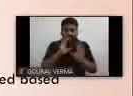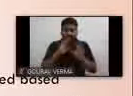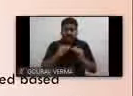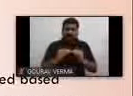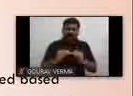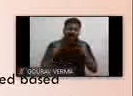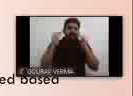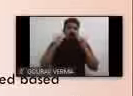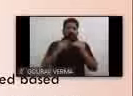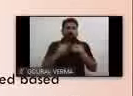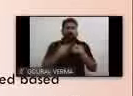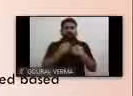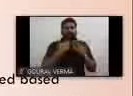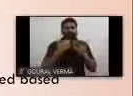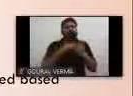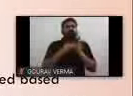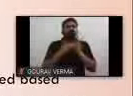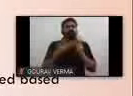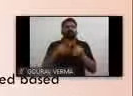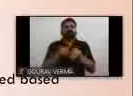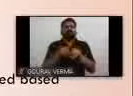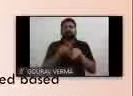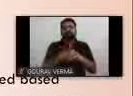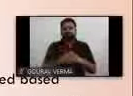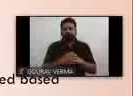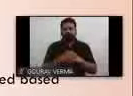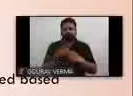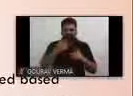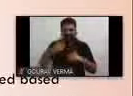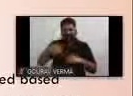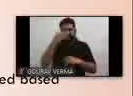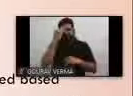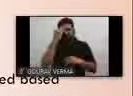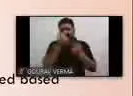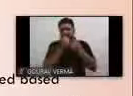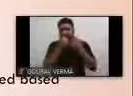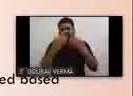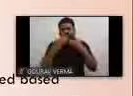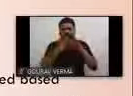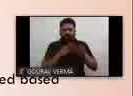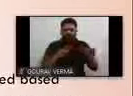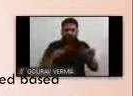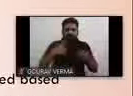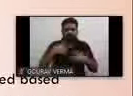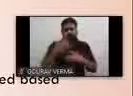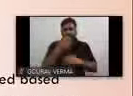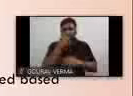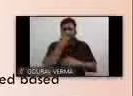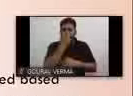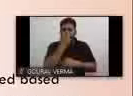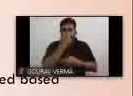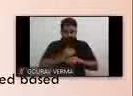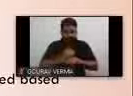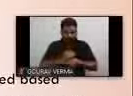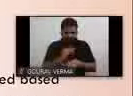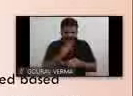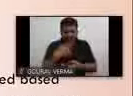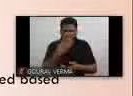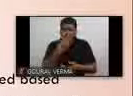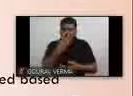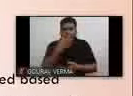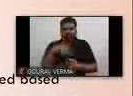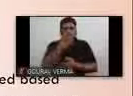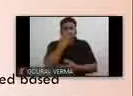children? Because now the we know that many children are in oxygen after birth. Those who